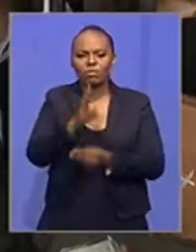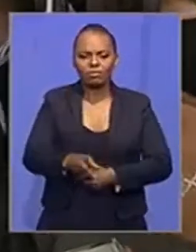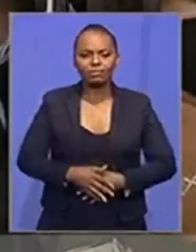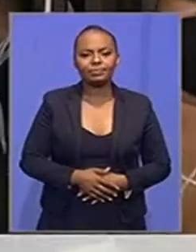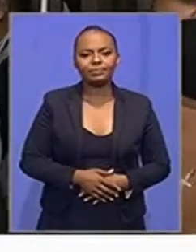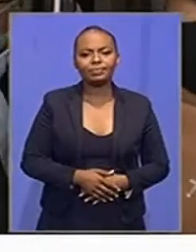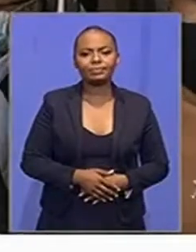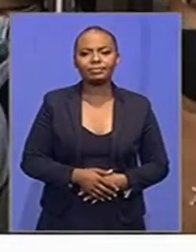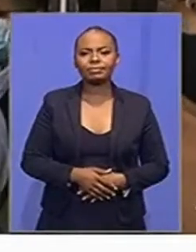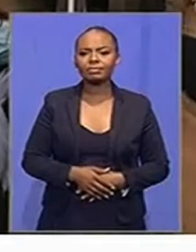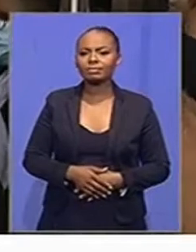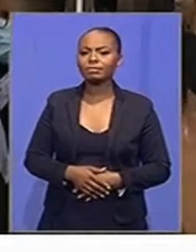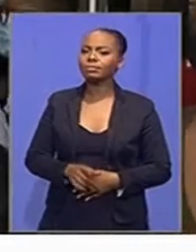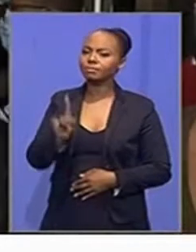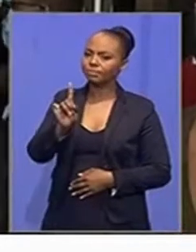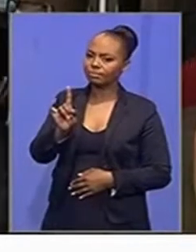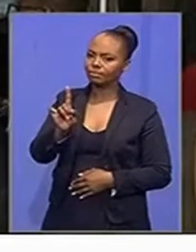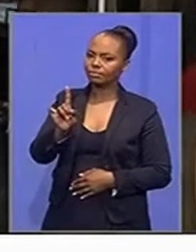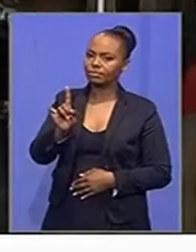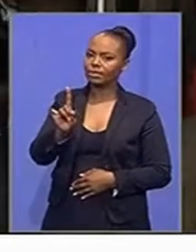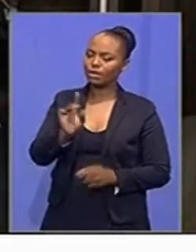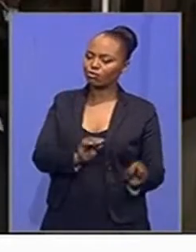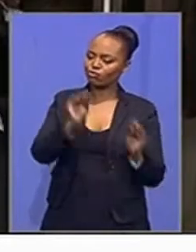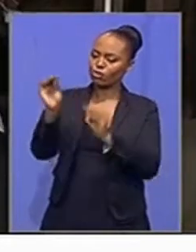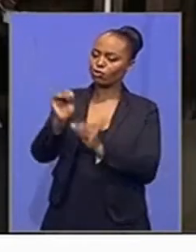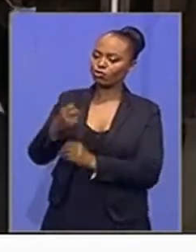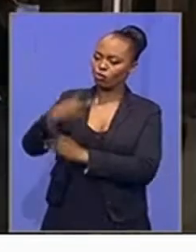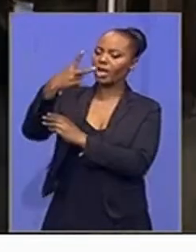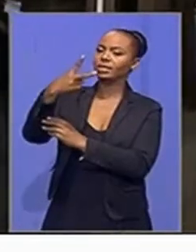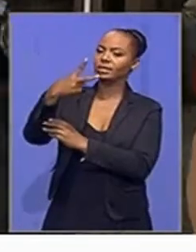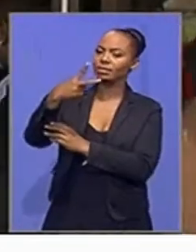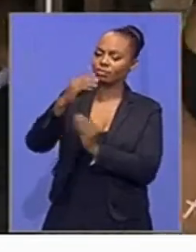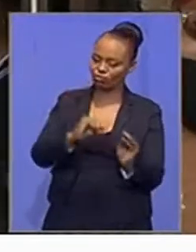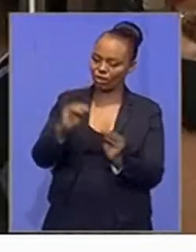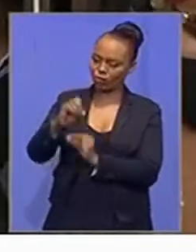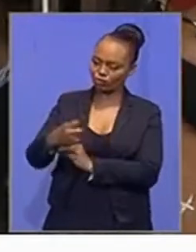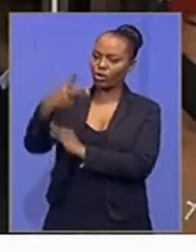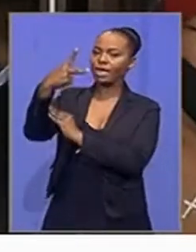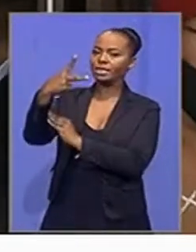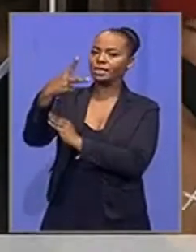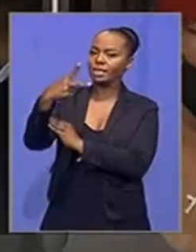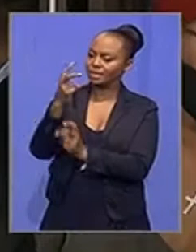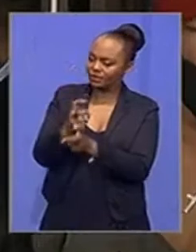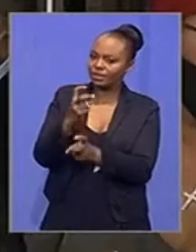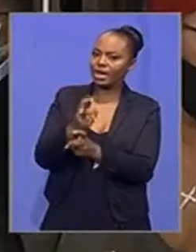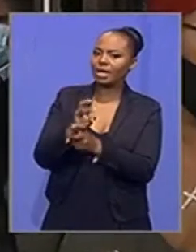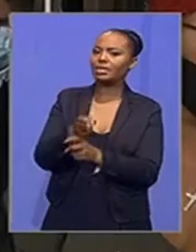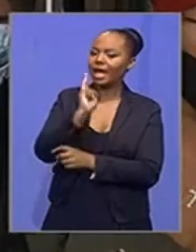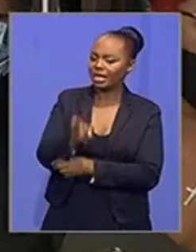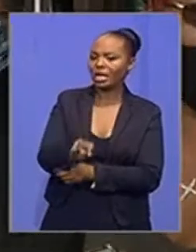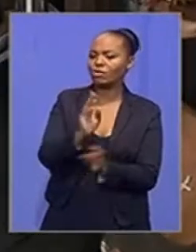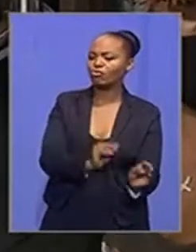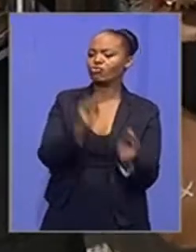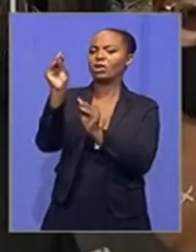automatically we've extended already twice automatically it's hard for us to extend automatically